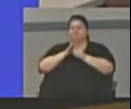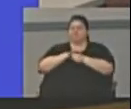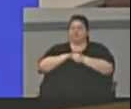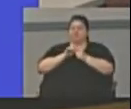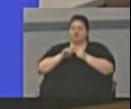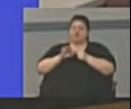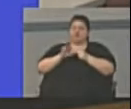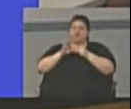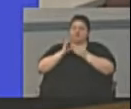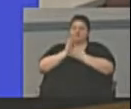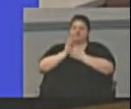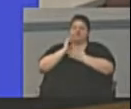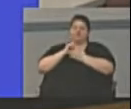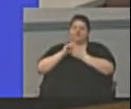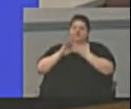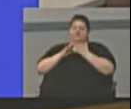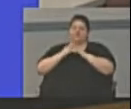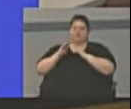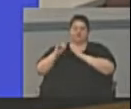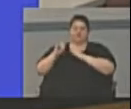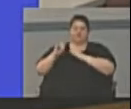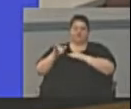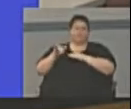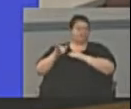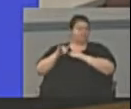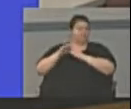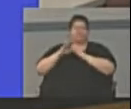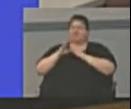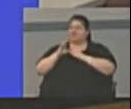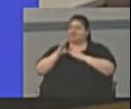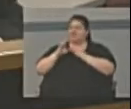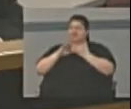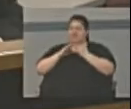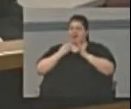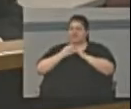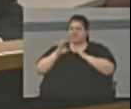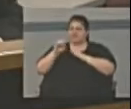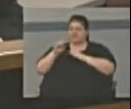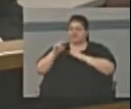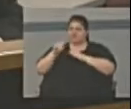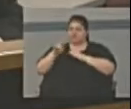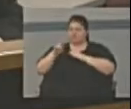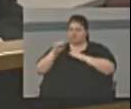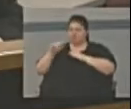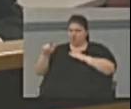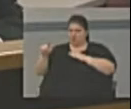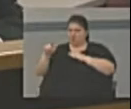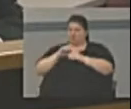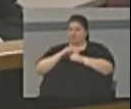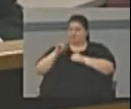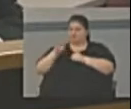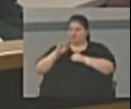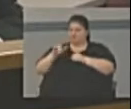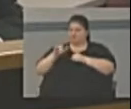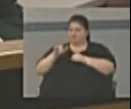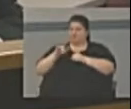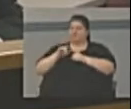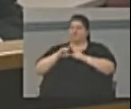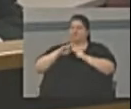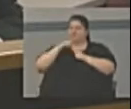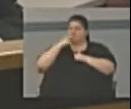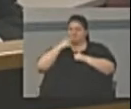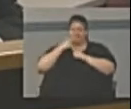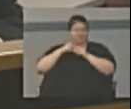special fund for the town center at Laurel. I read the title into the record for the second reading. I'll open the public hearing